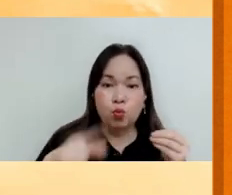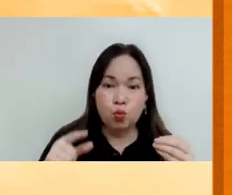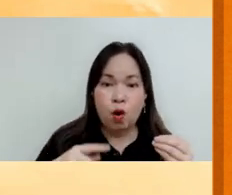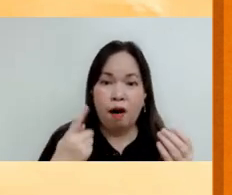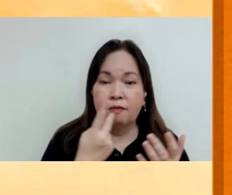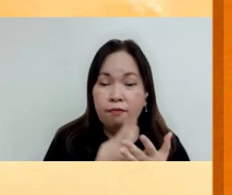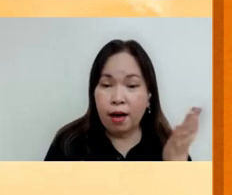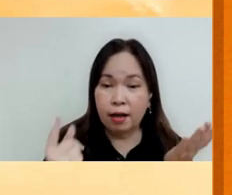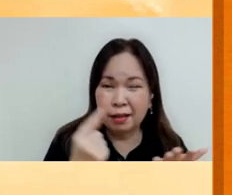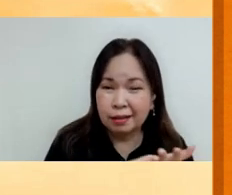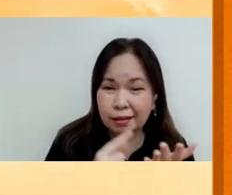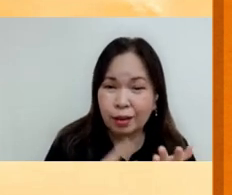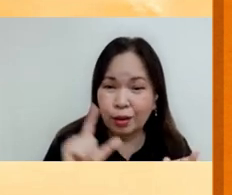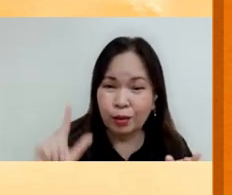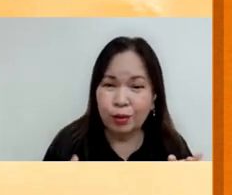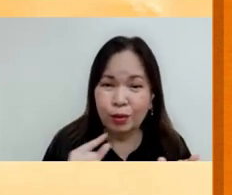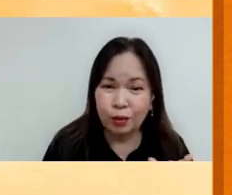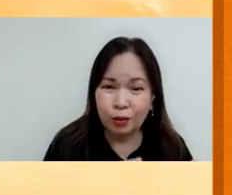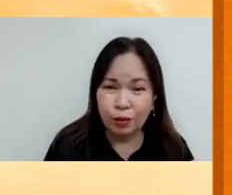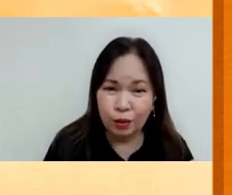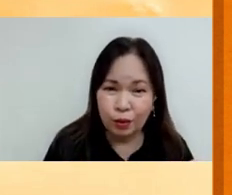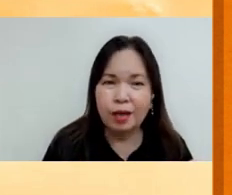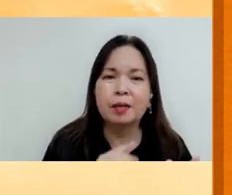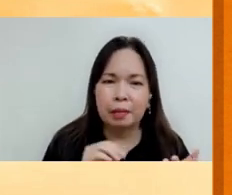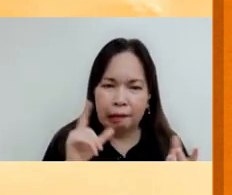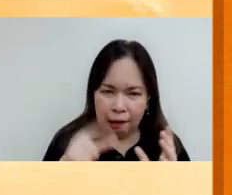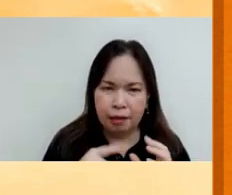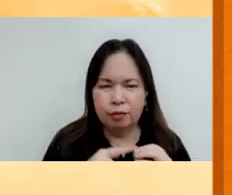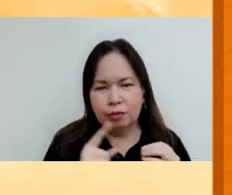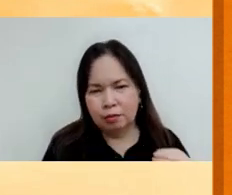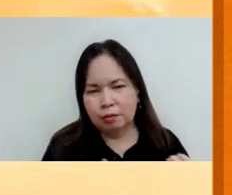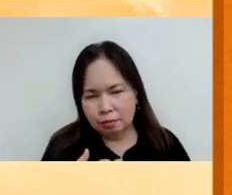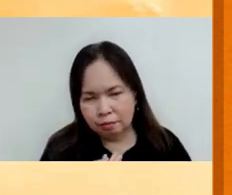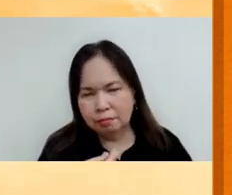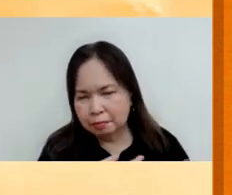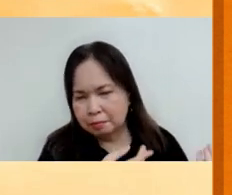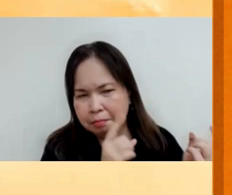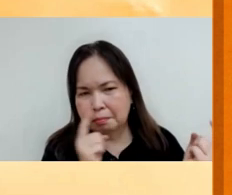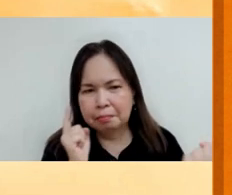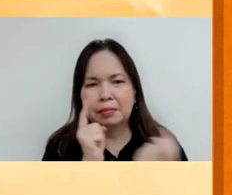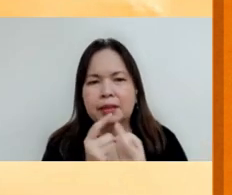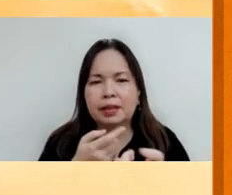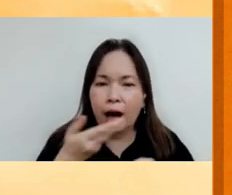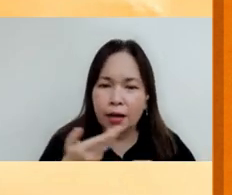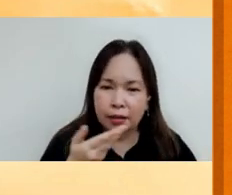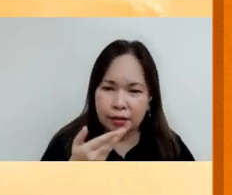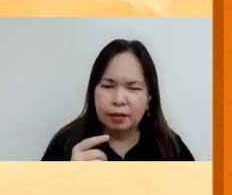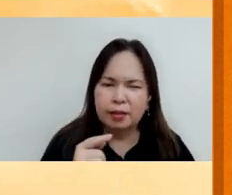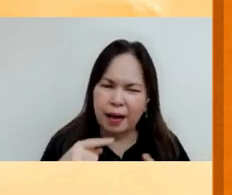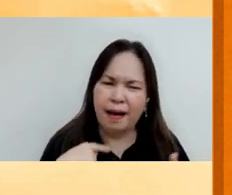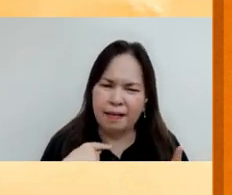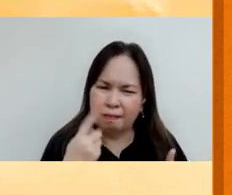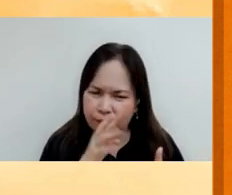bring the kids to us, no? But there are, it's part of the sign, no? And then behavioral, there could be